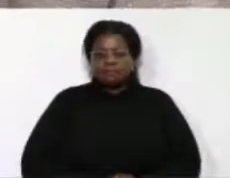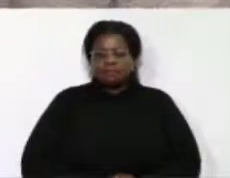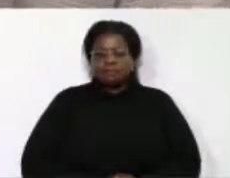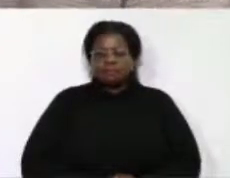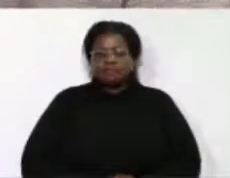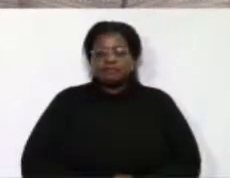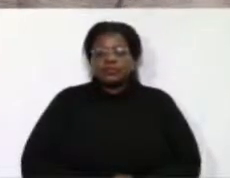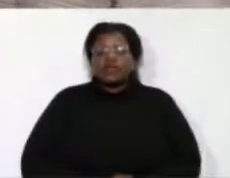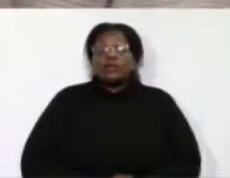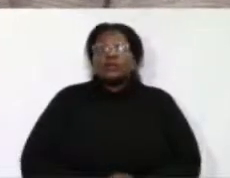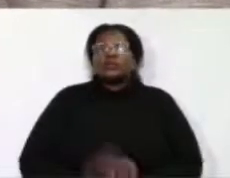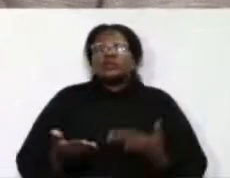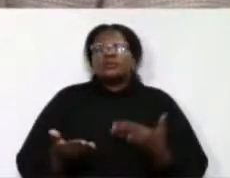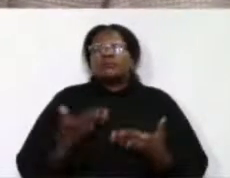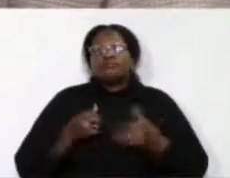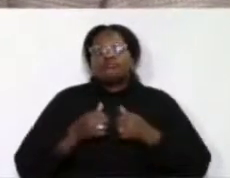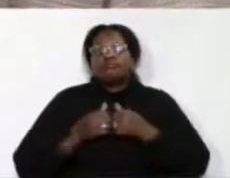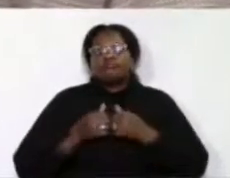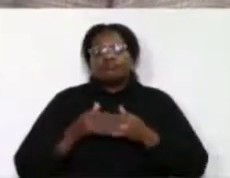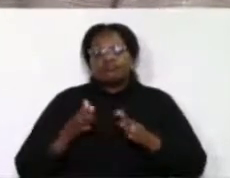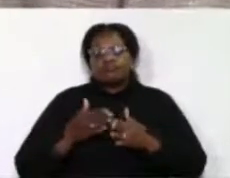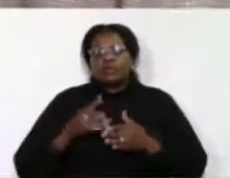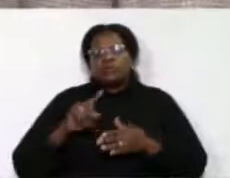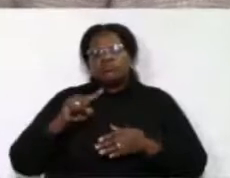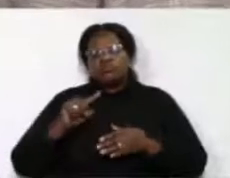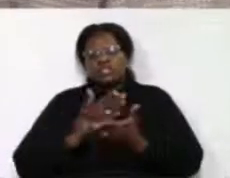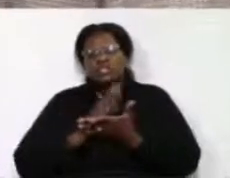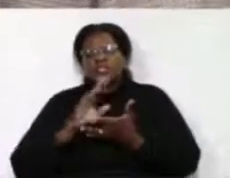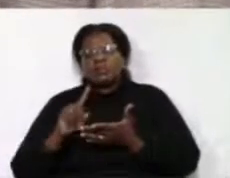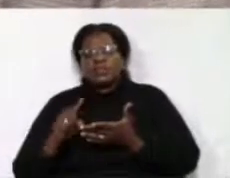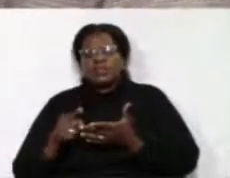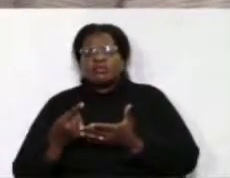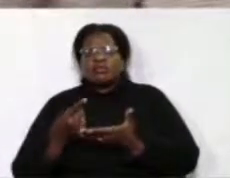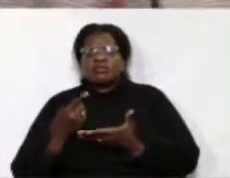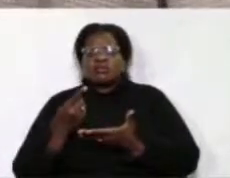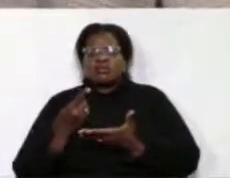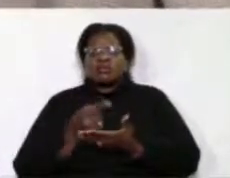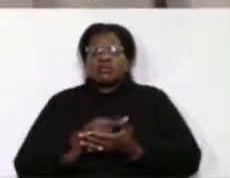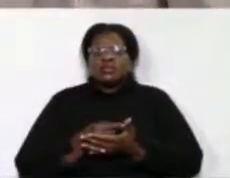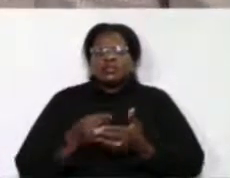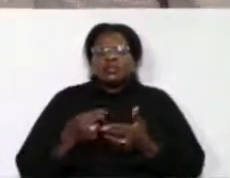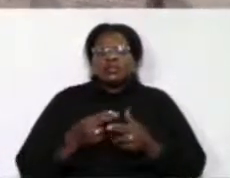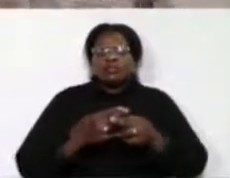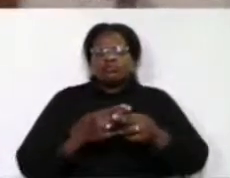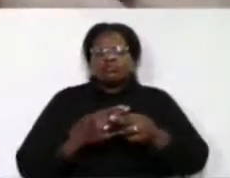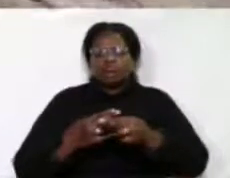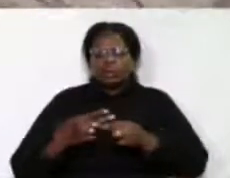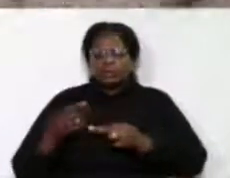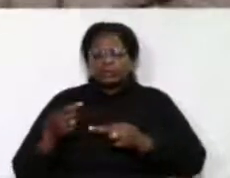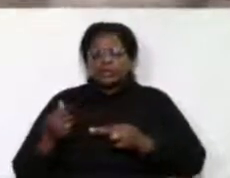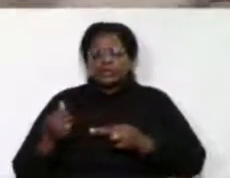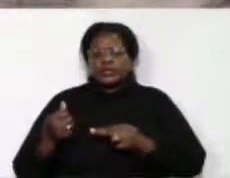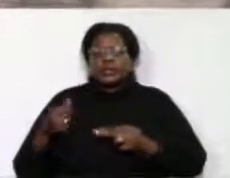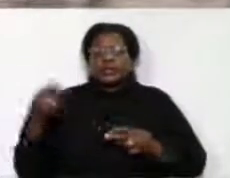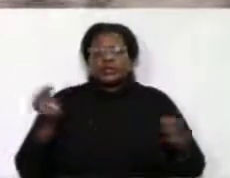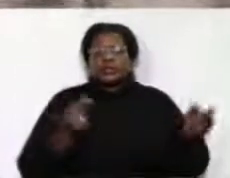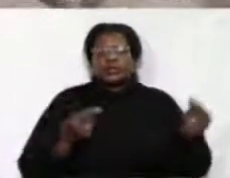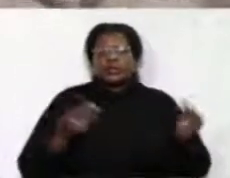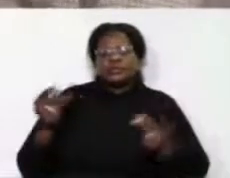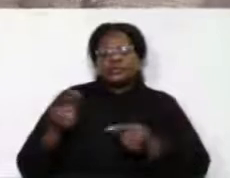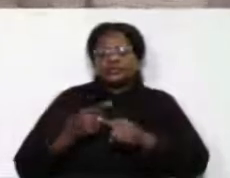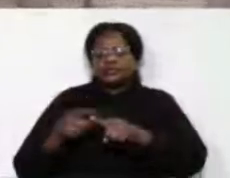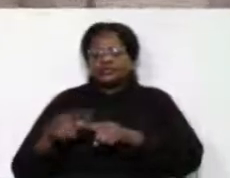with some assets that you've transferred to the business, or maybe you've bought some already. You took out a loan, and you bought your stainless steel tops, and you bought